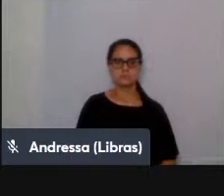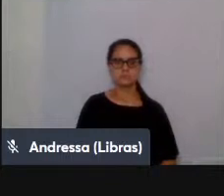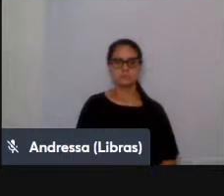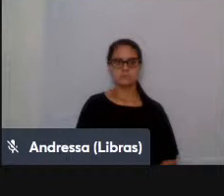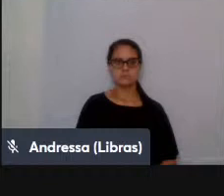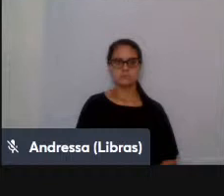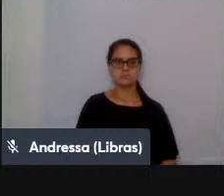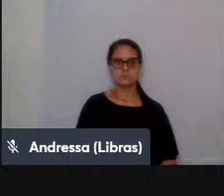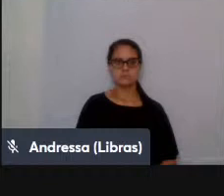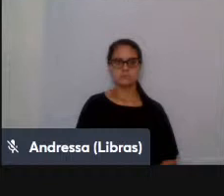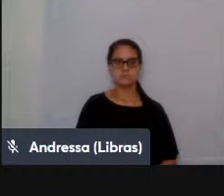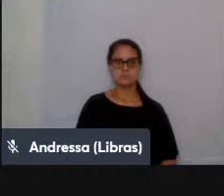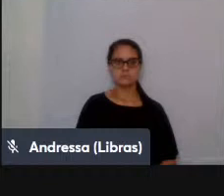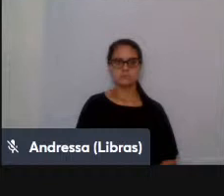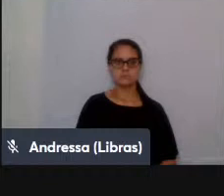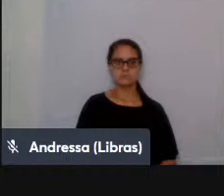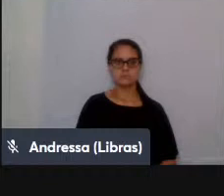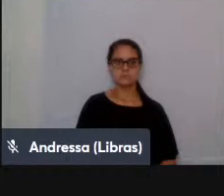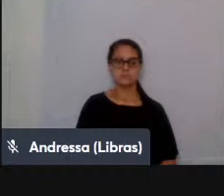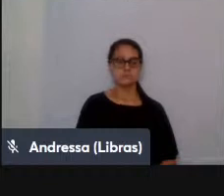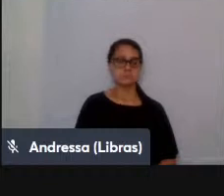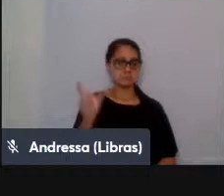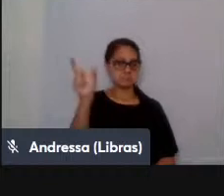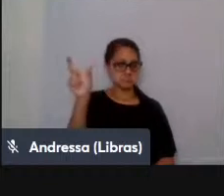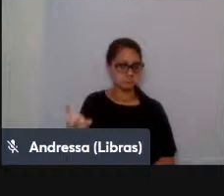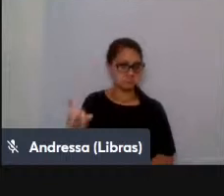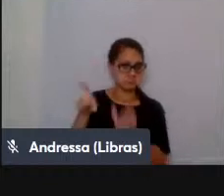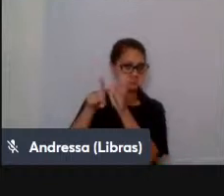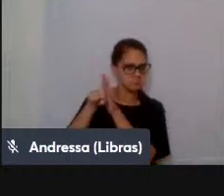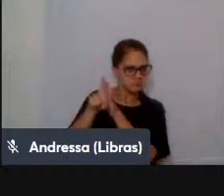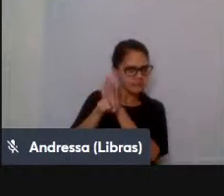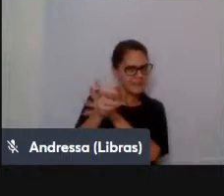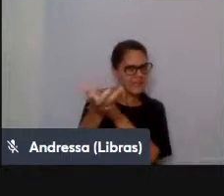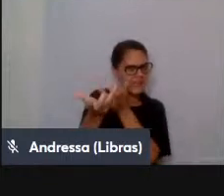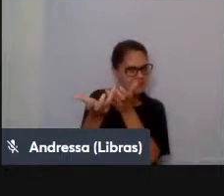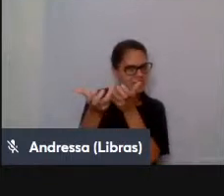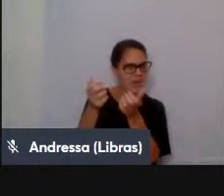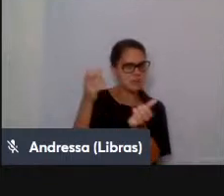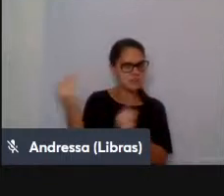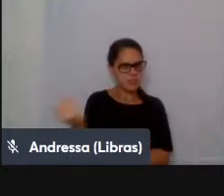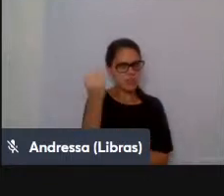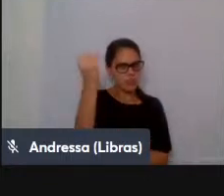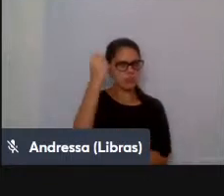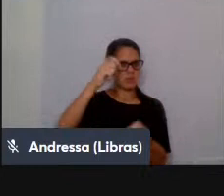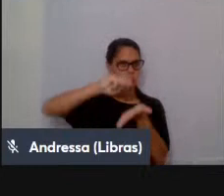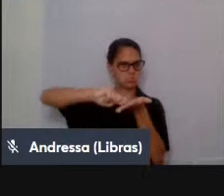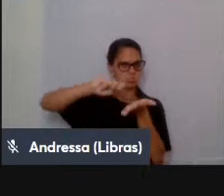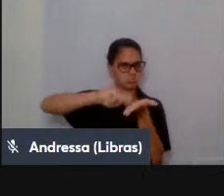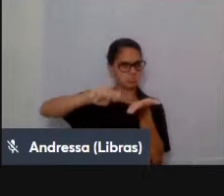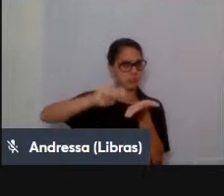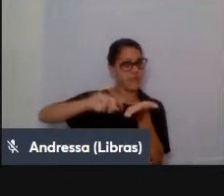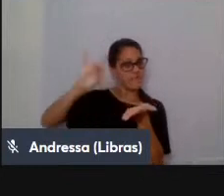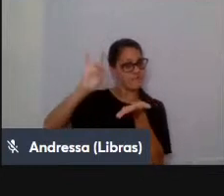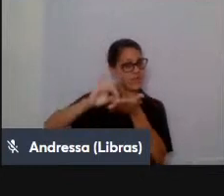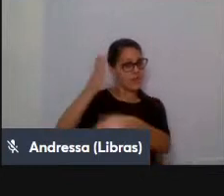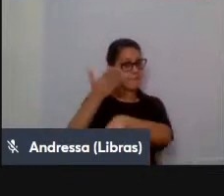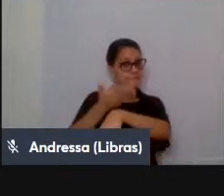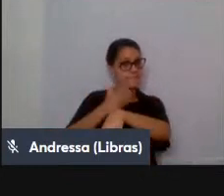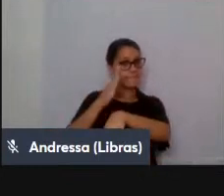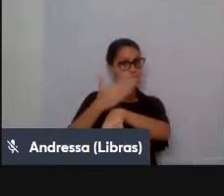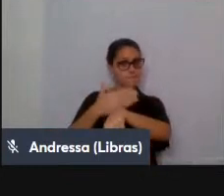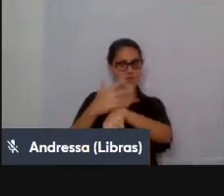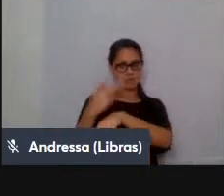Thank you. Se o pesquisador quer que o seu trabalho seja relevante para a prática em seu